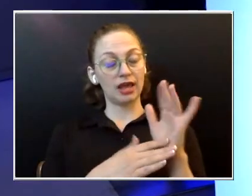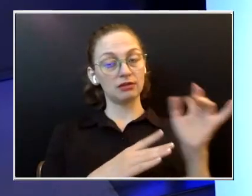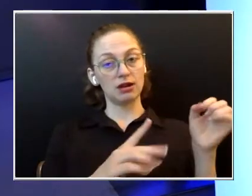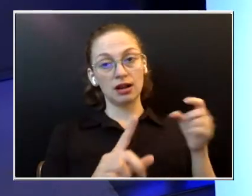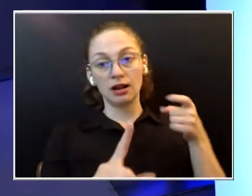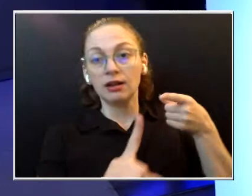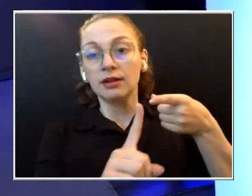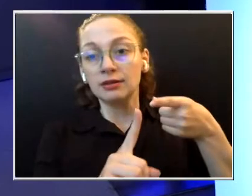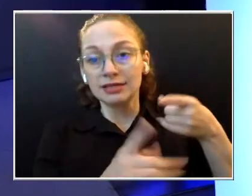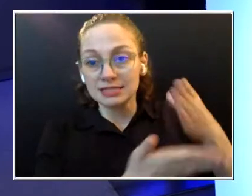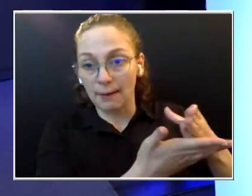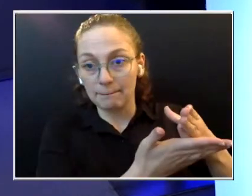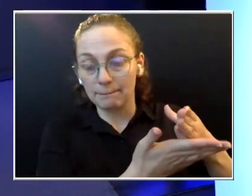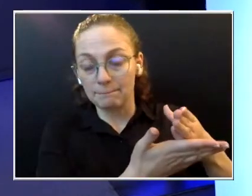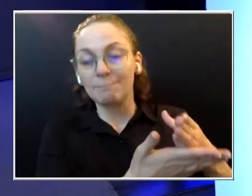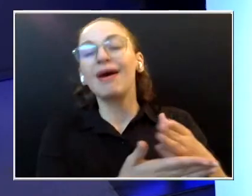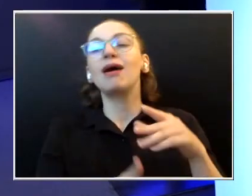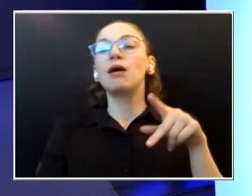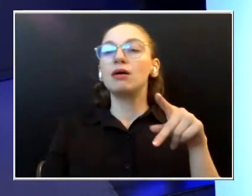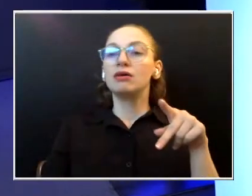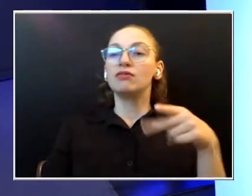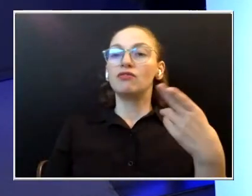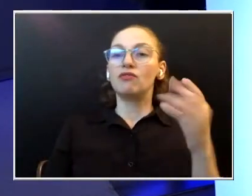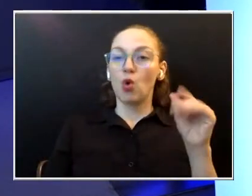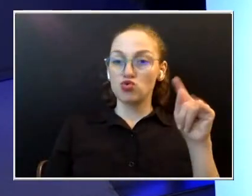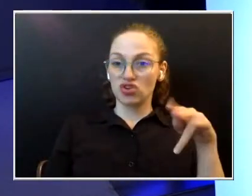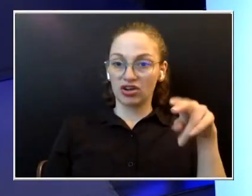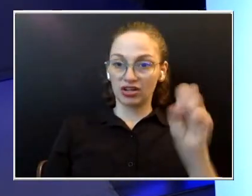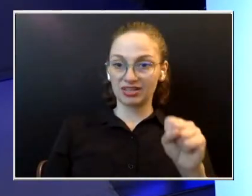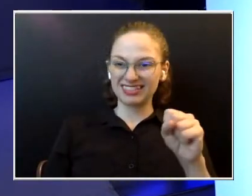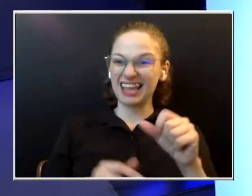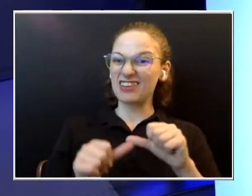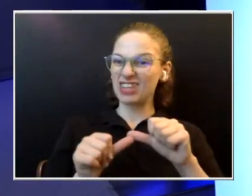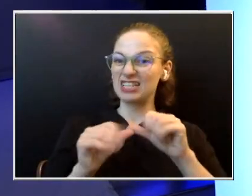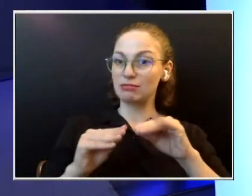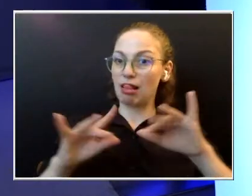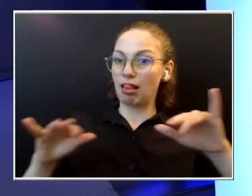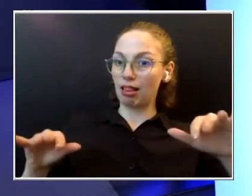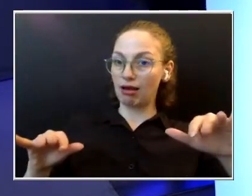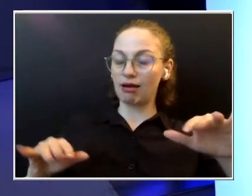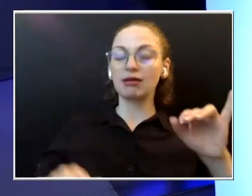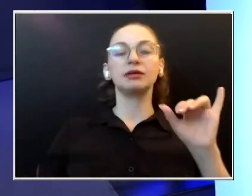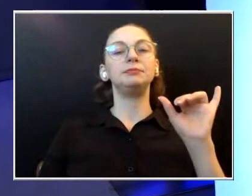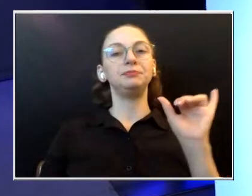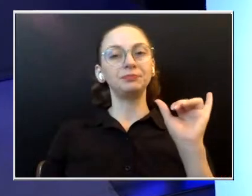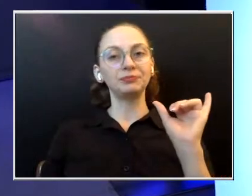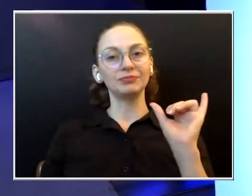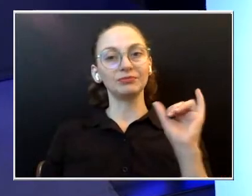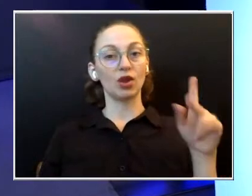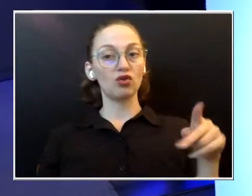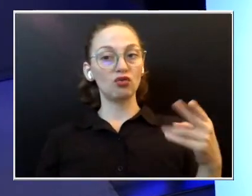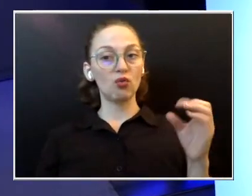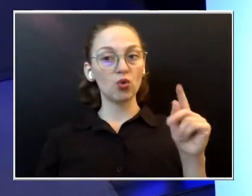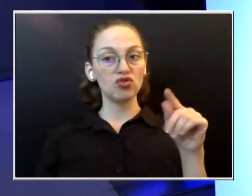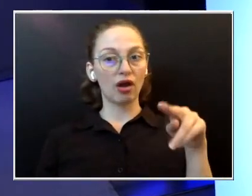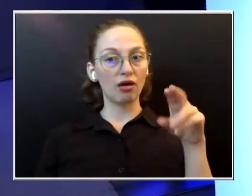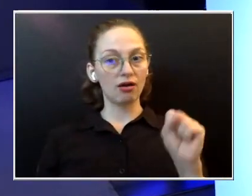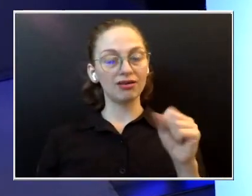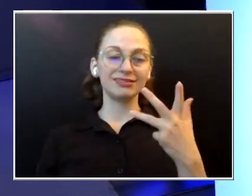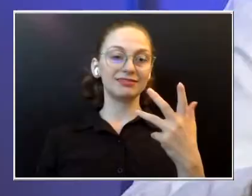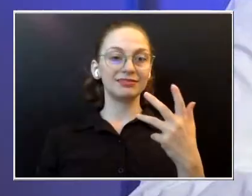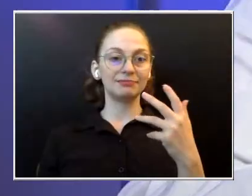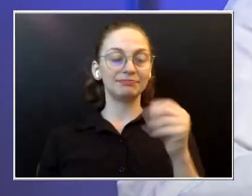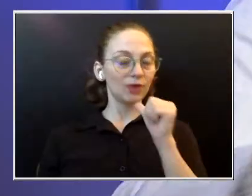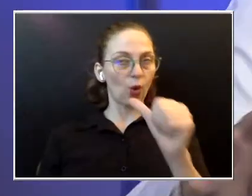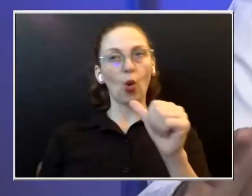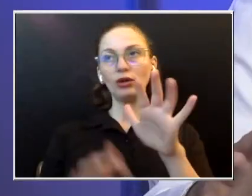expend their energy kind of in the area you want it to. The photons are a little less agreeable. They kind of have their mind of their own. Exactly. So we have to kind of